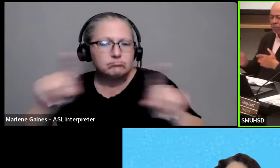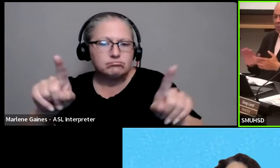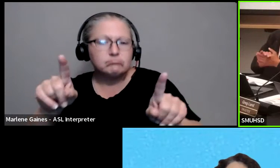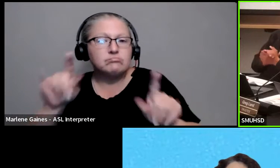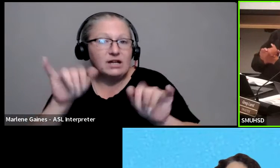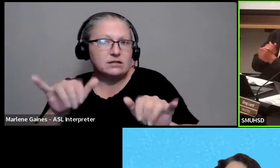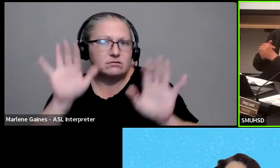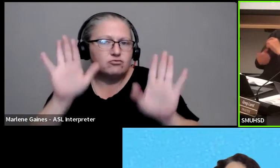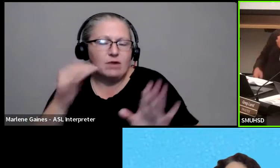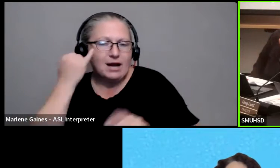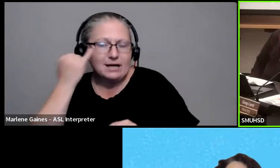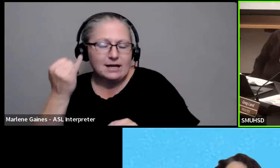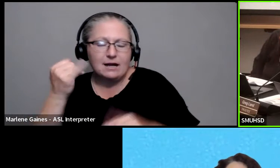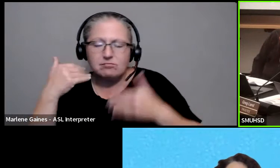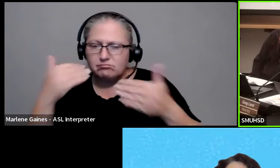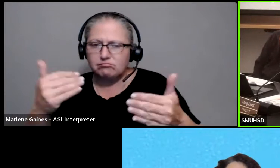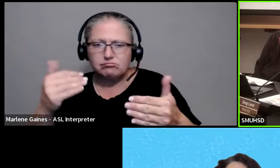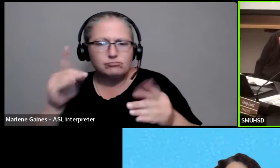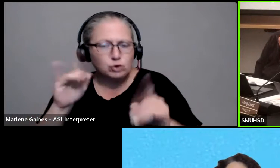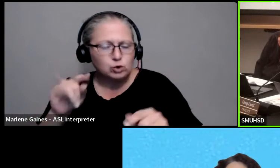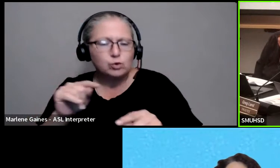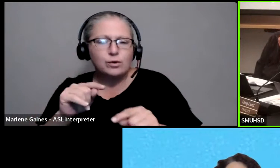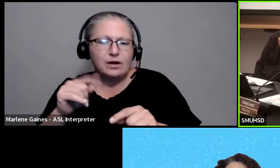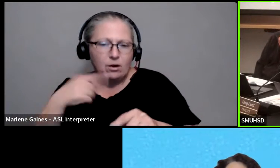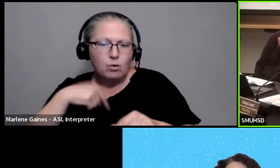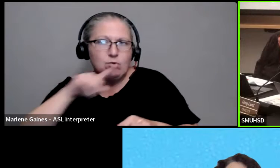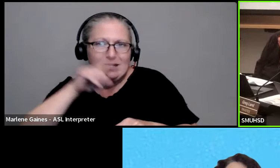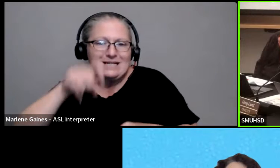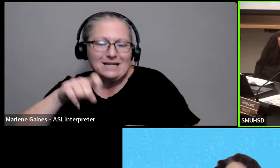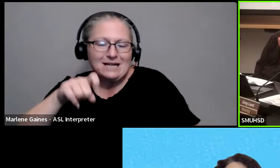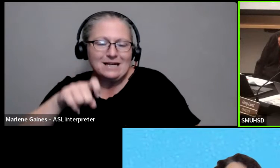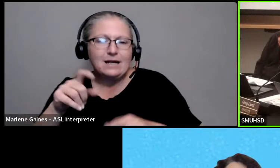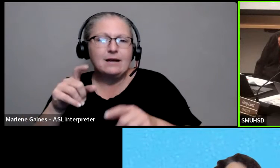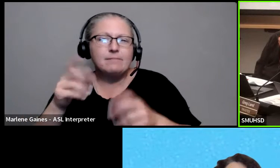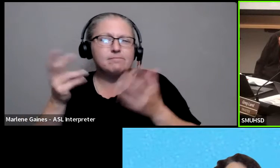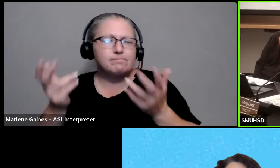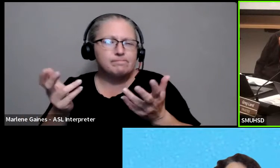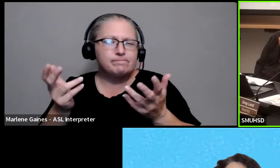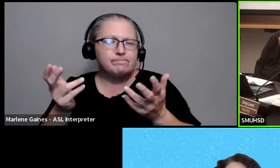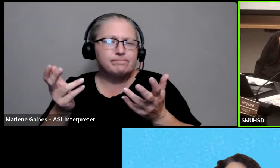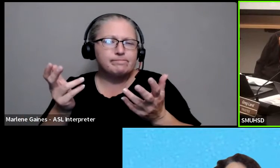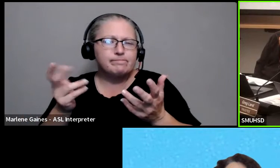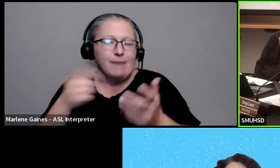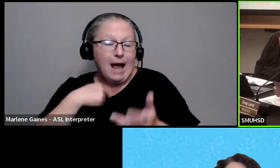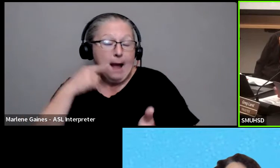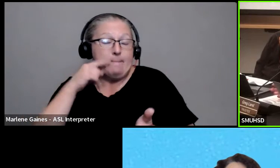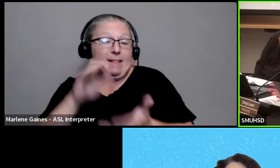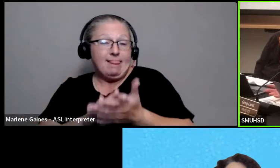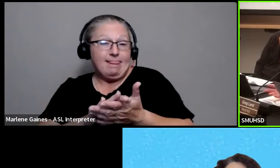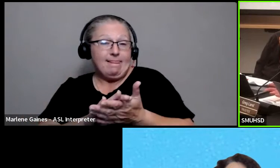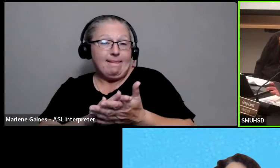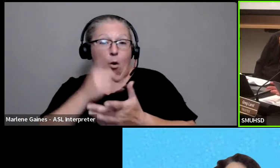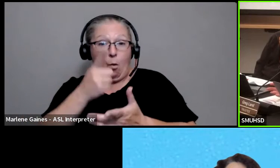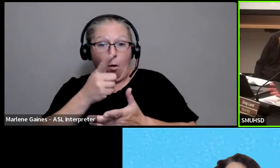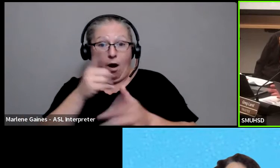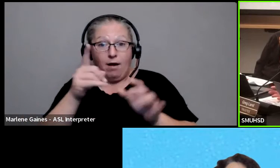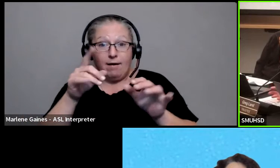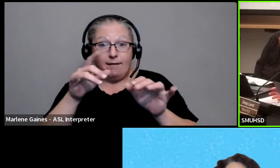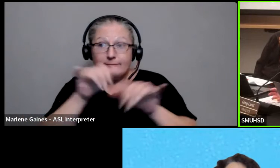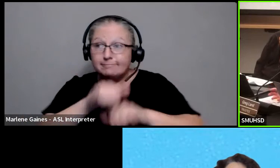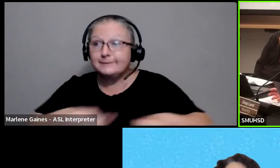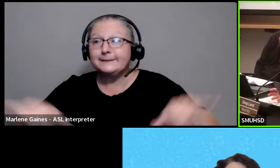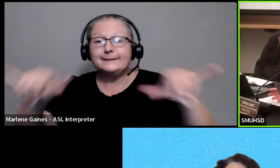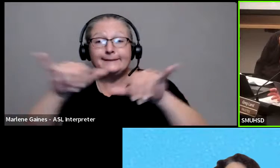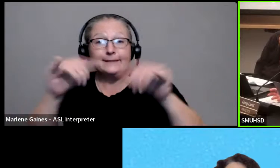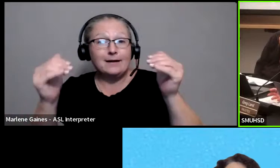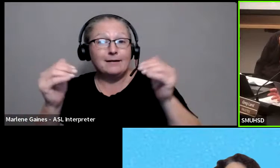excellent. I think, great, let's do that. I think that's something we really need. I truly believe that one size doesn't fit all. I mean, I wanted